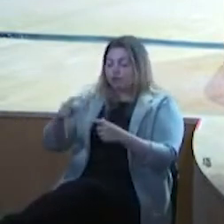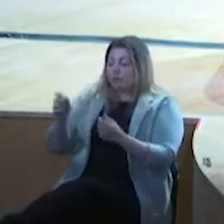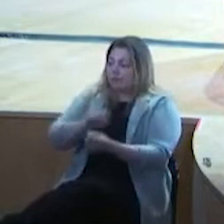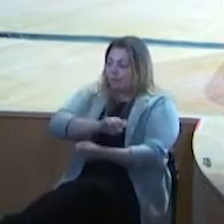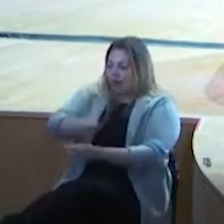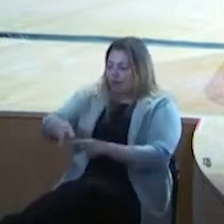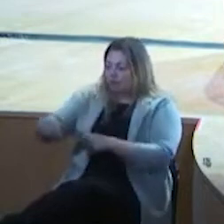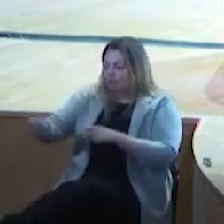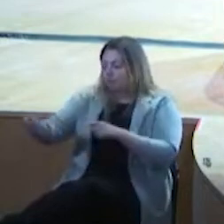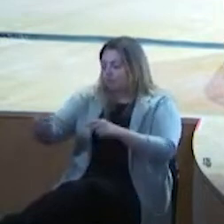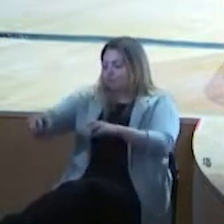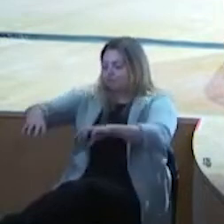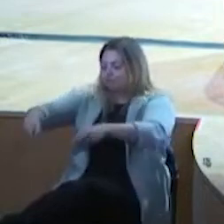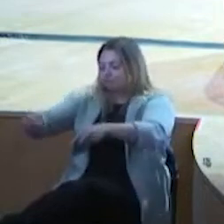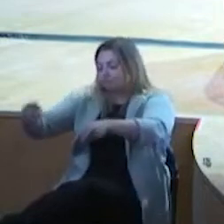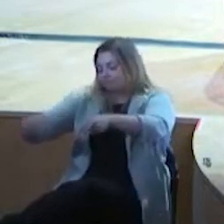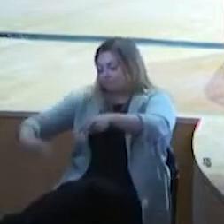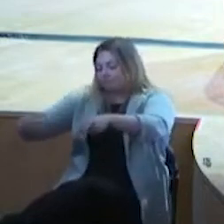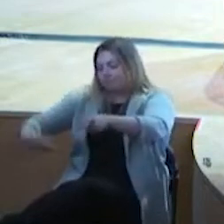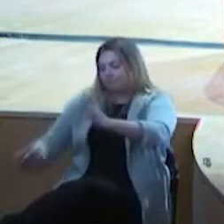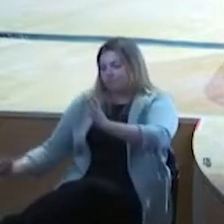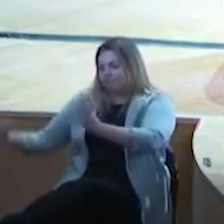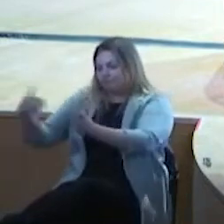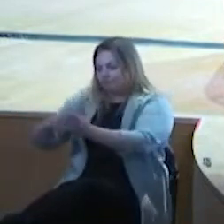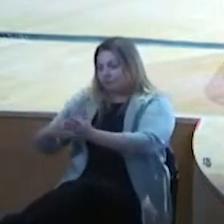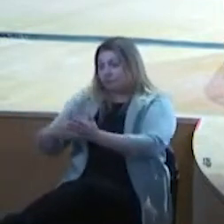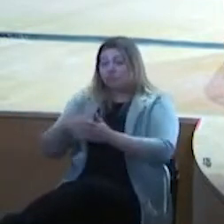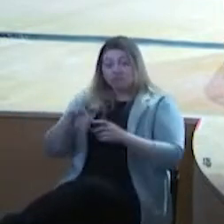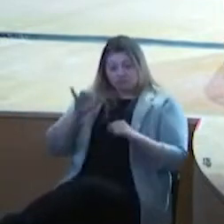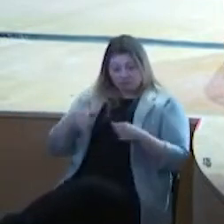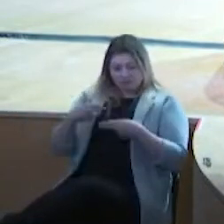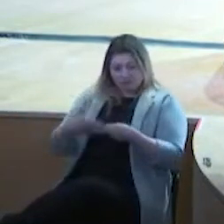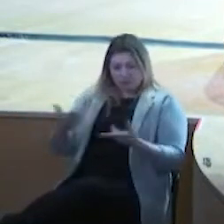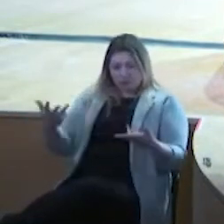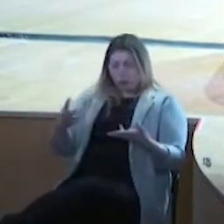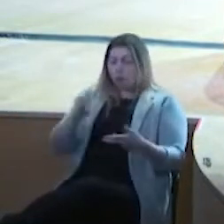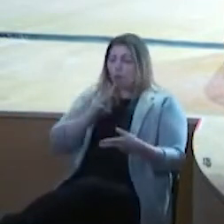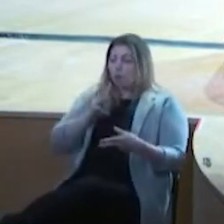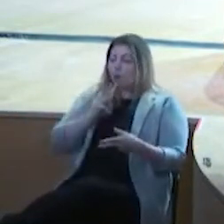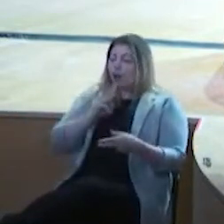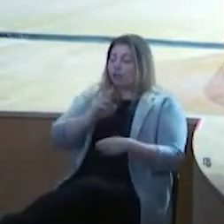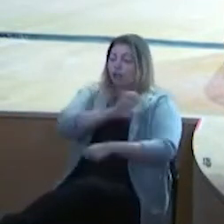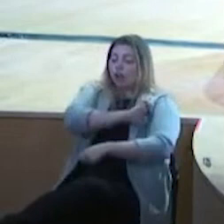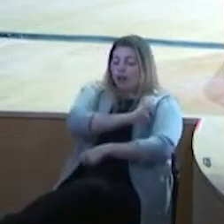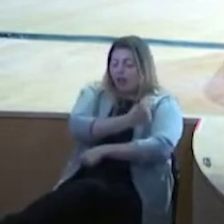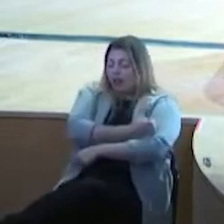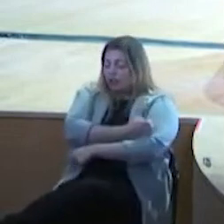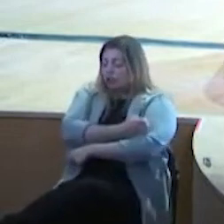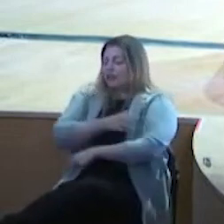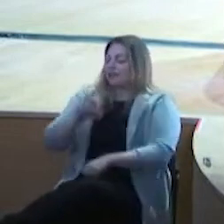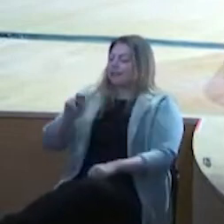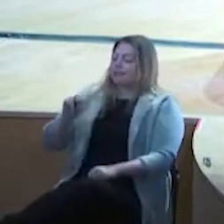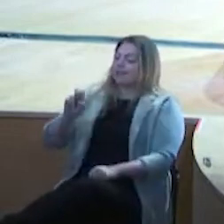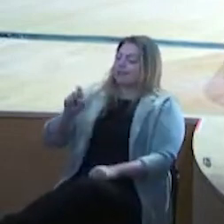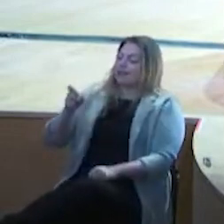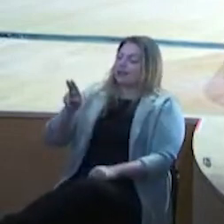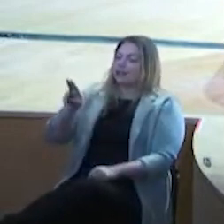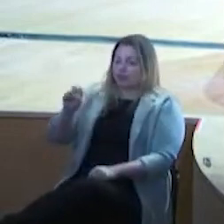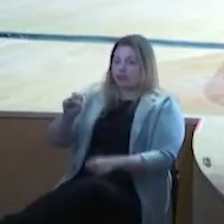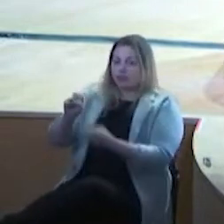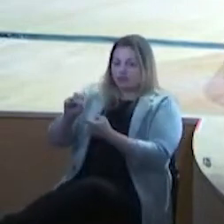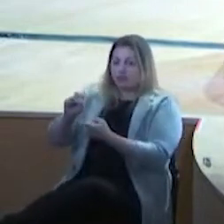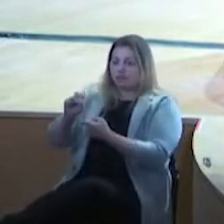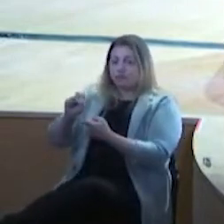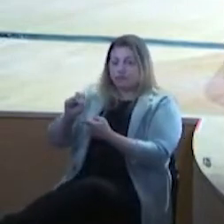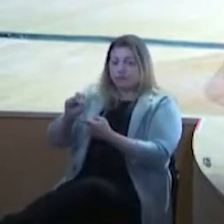back to our taps. And what that's referred to as the water energy nexus. So we're